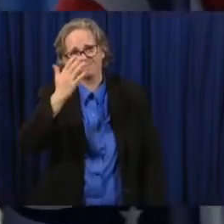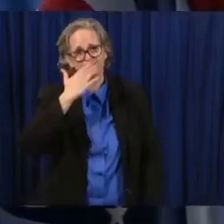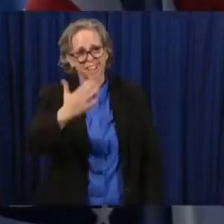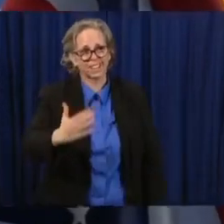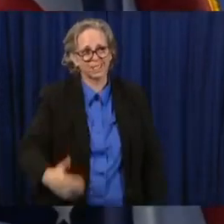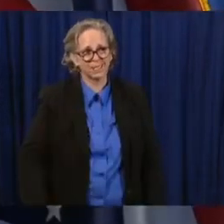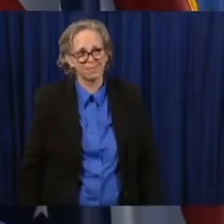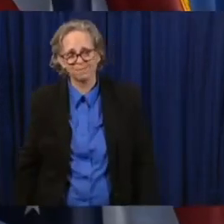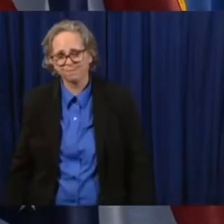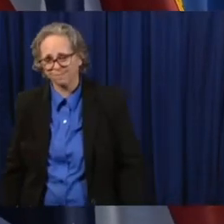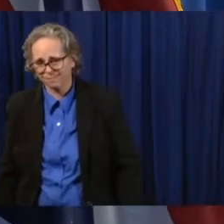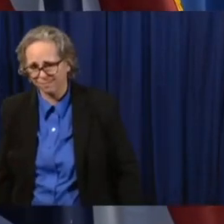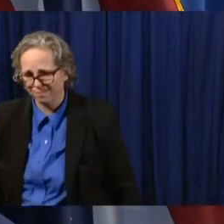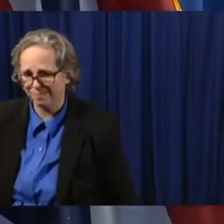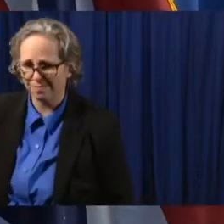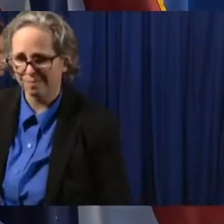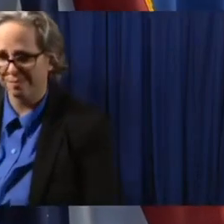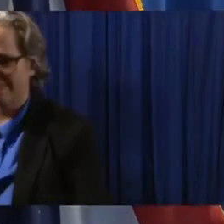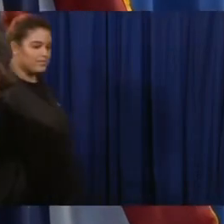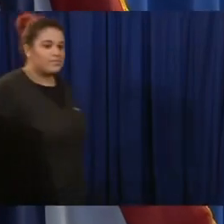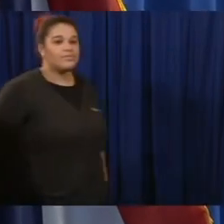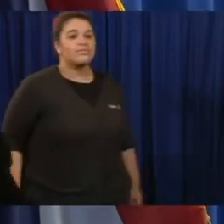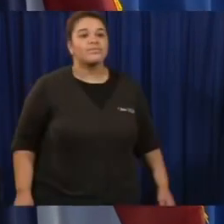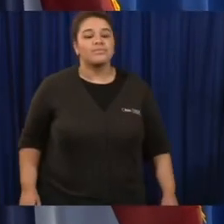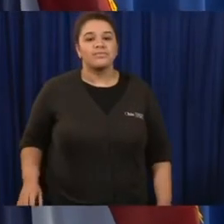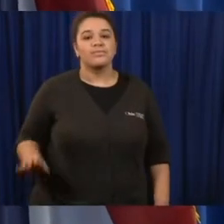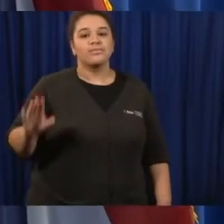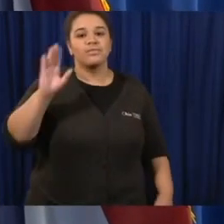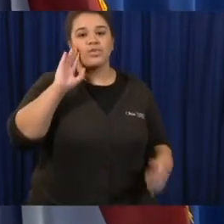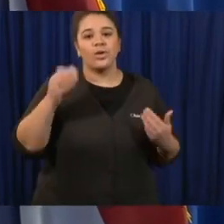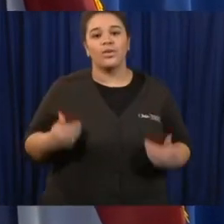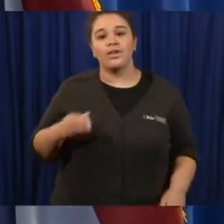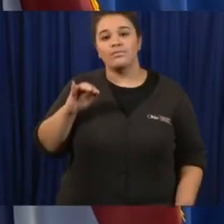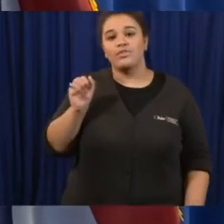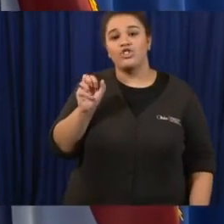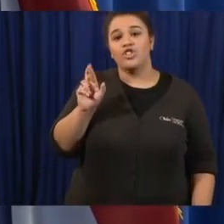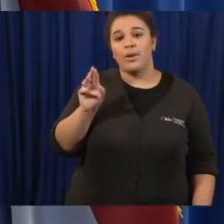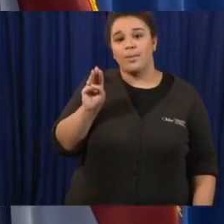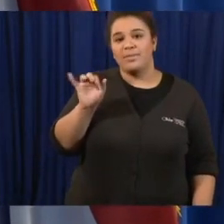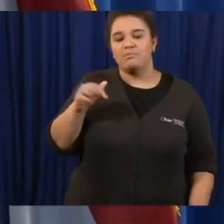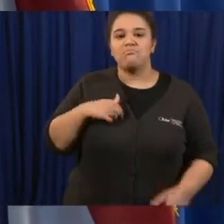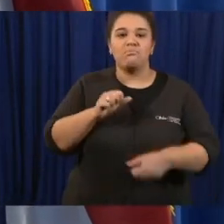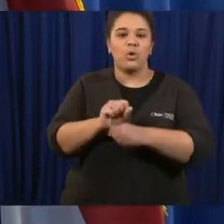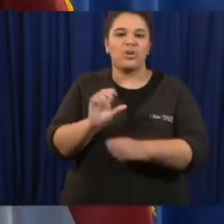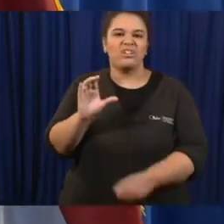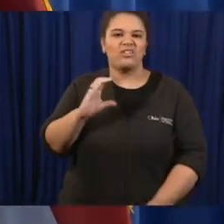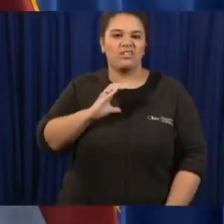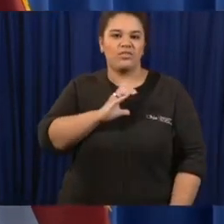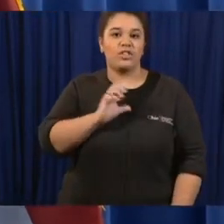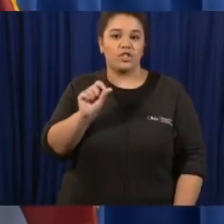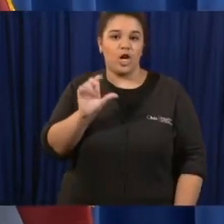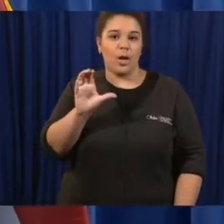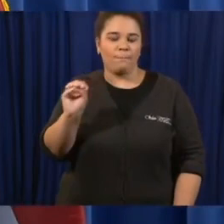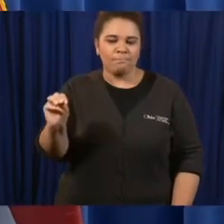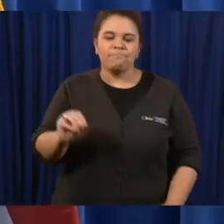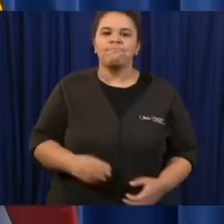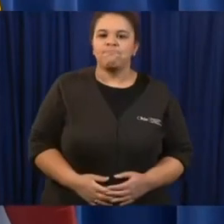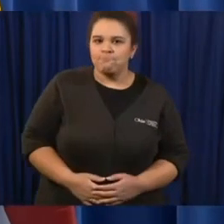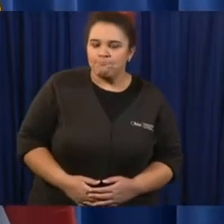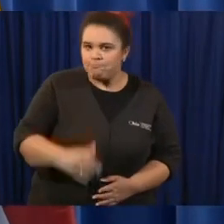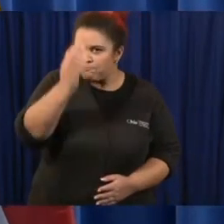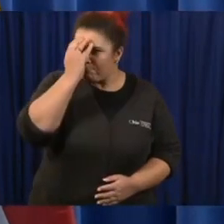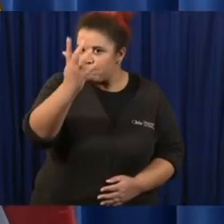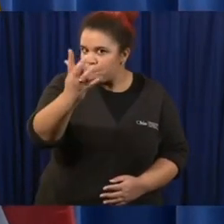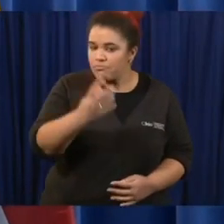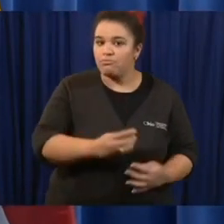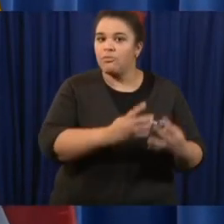Hi, this is Jeremy Pelzer, Cleveland.com. Governor, I've talked to a number of prison inmates about why the virus